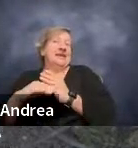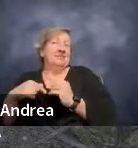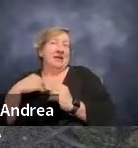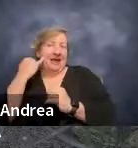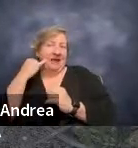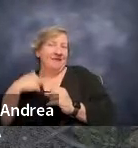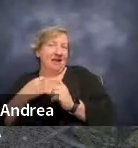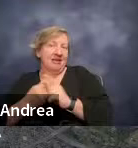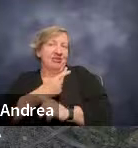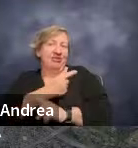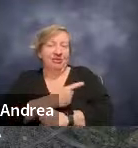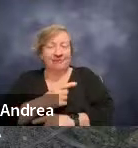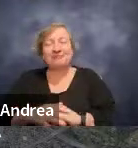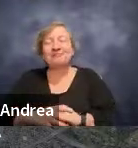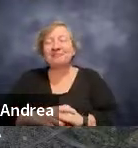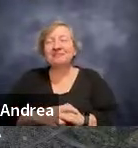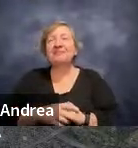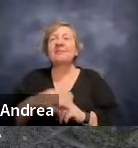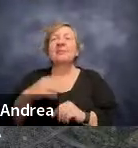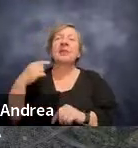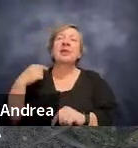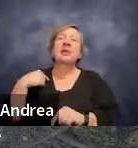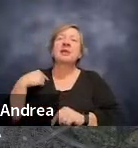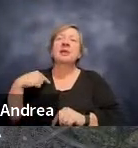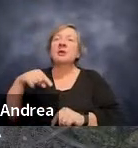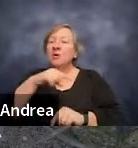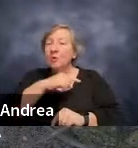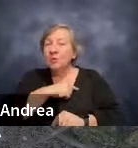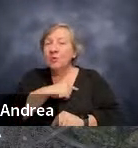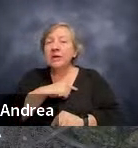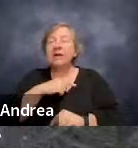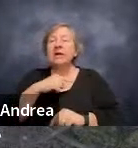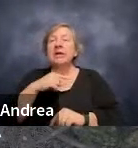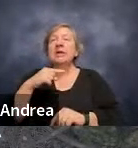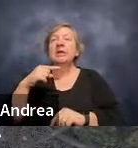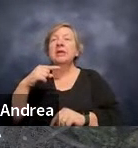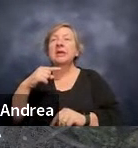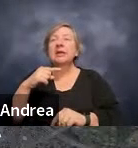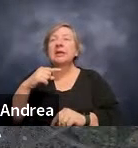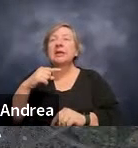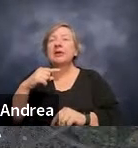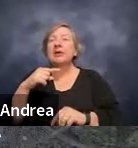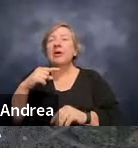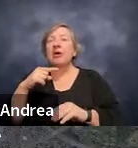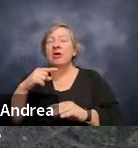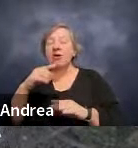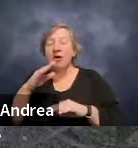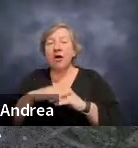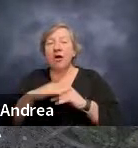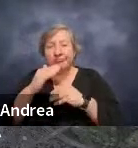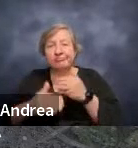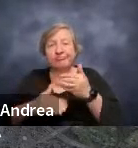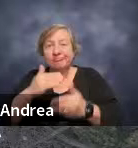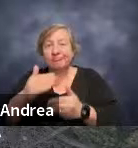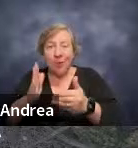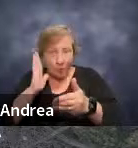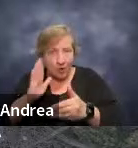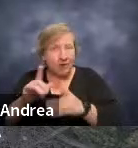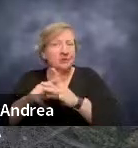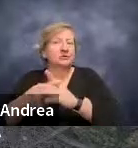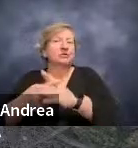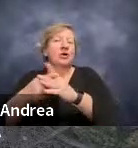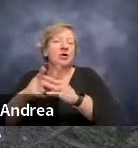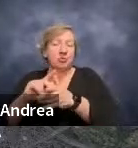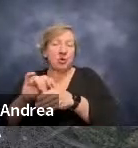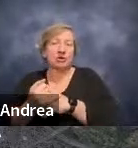astray. We are on a path to getting this project underway. Now, there's